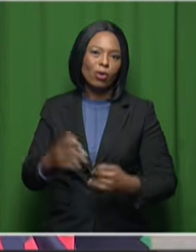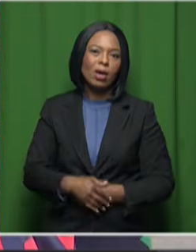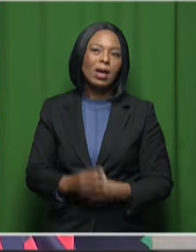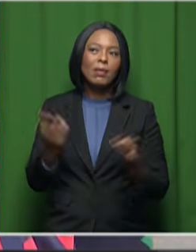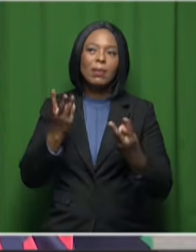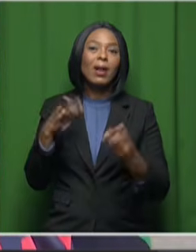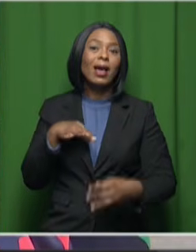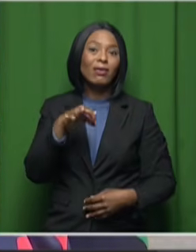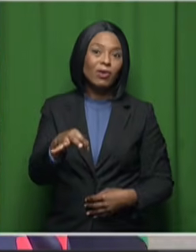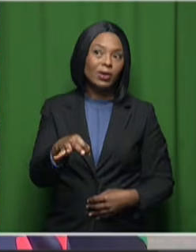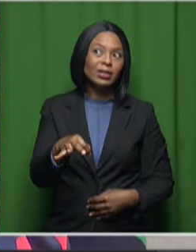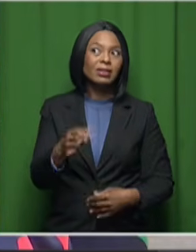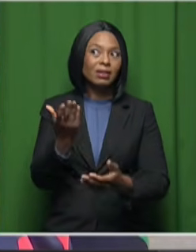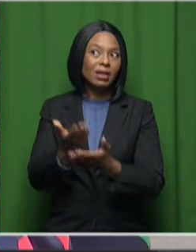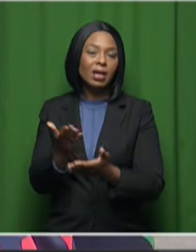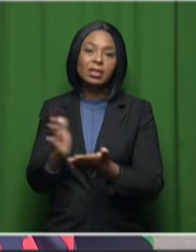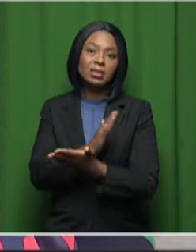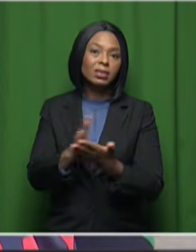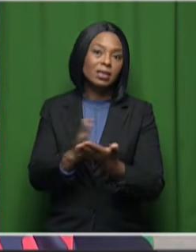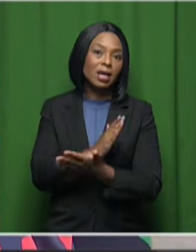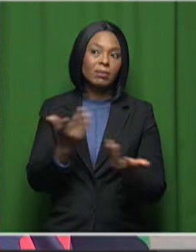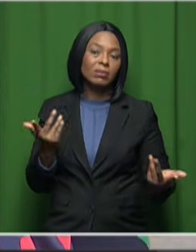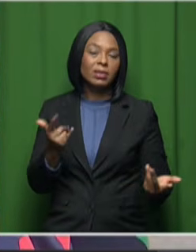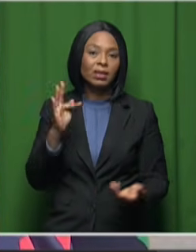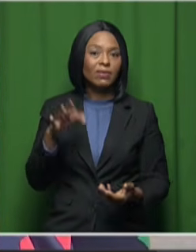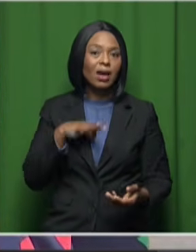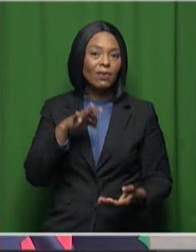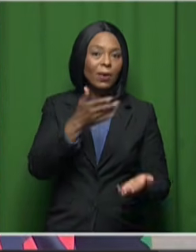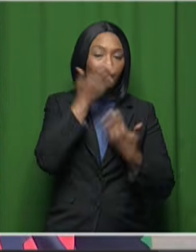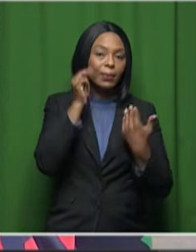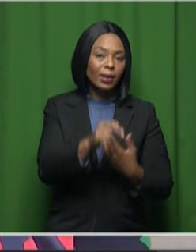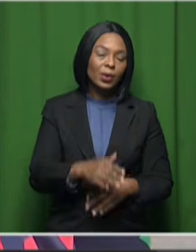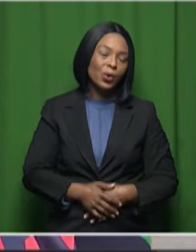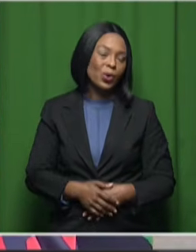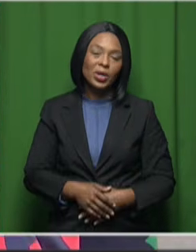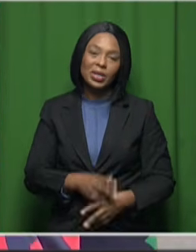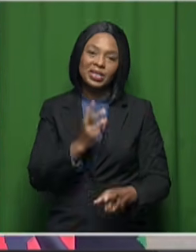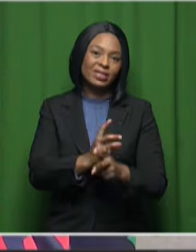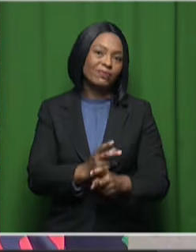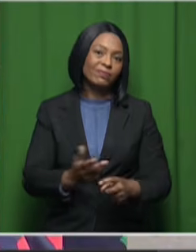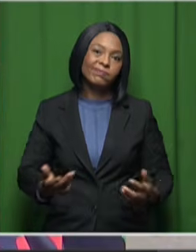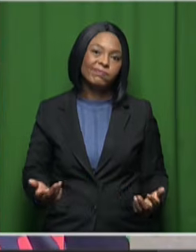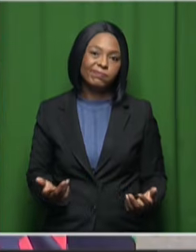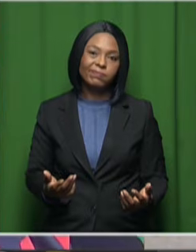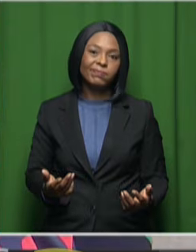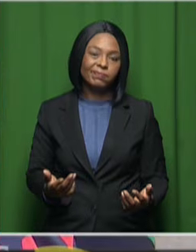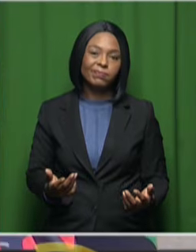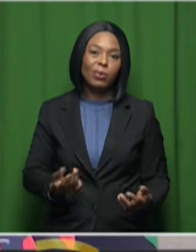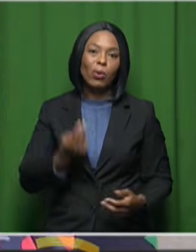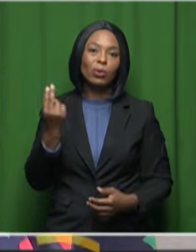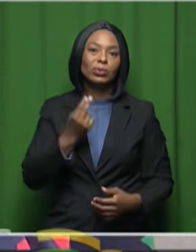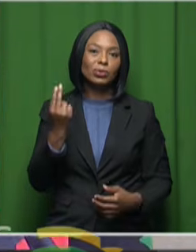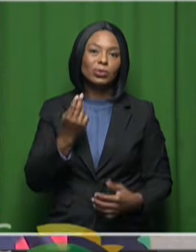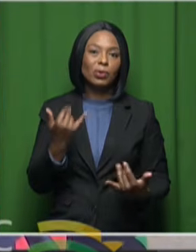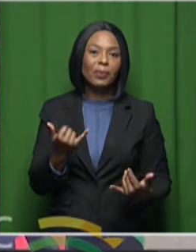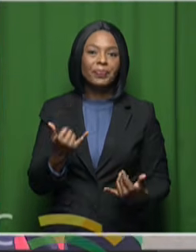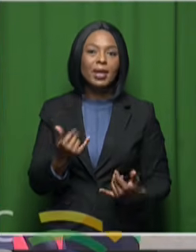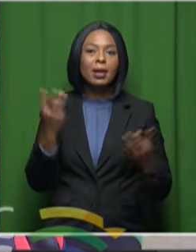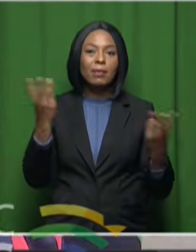afford. But if you don't afford, it's very tough for us, because even the